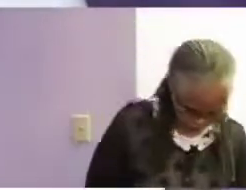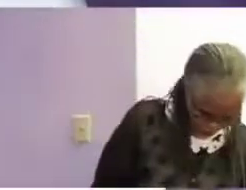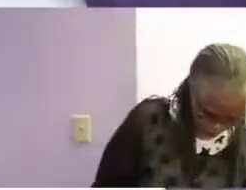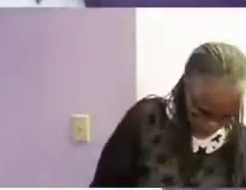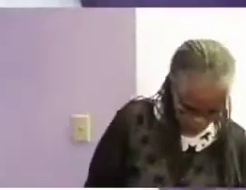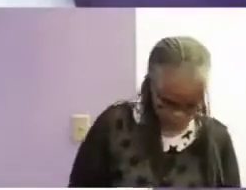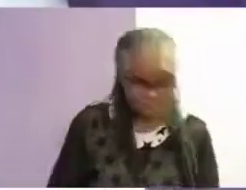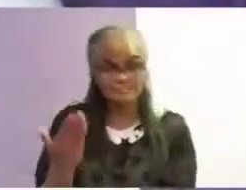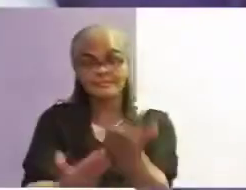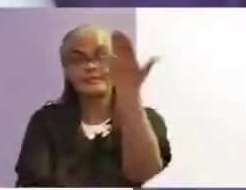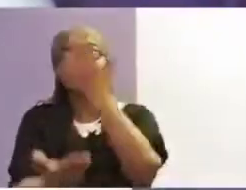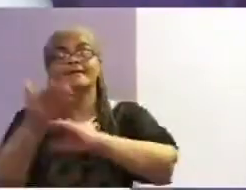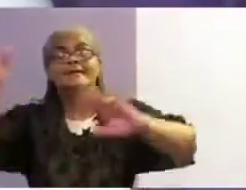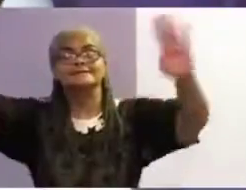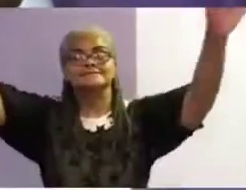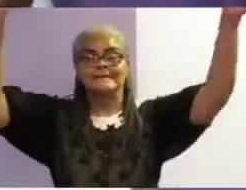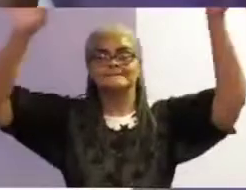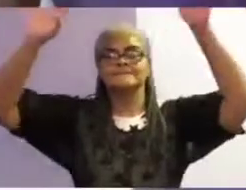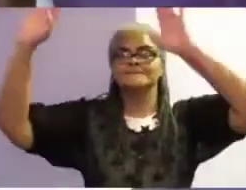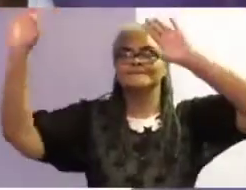Lift your hands before me.